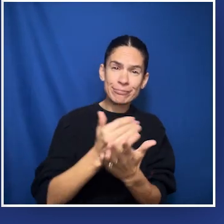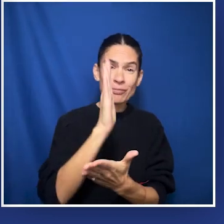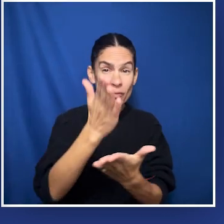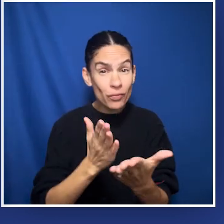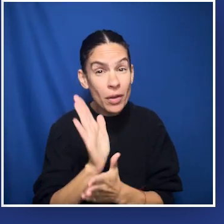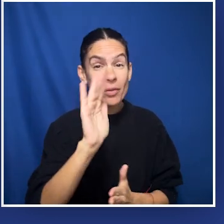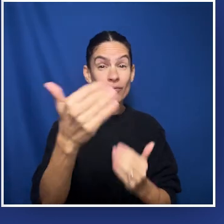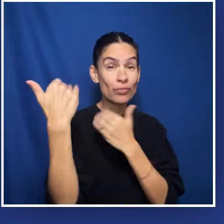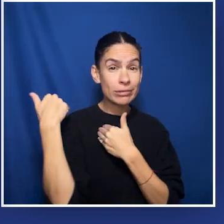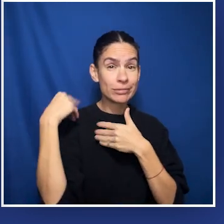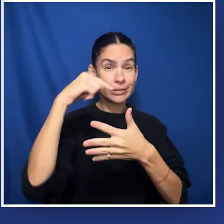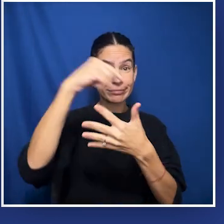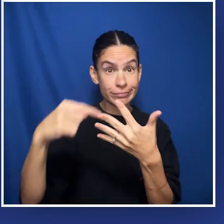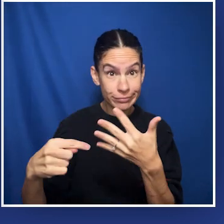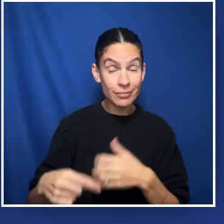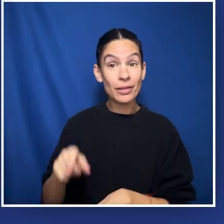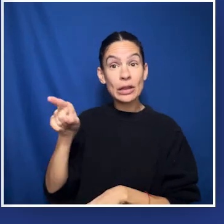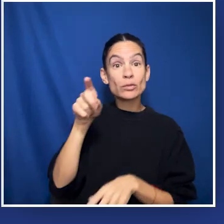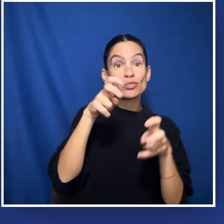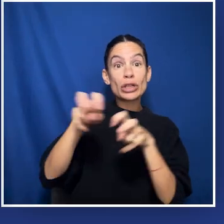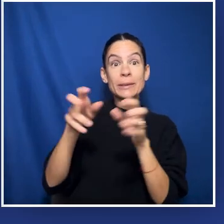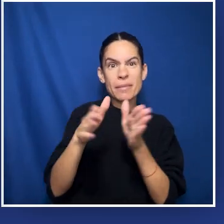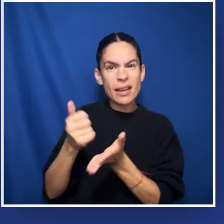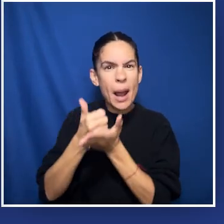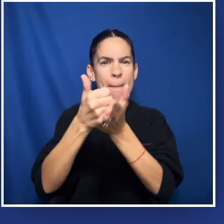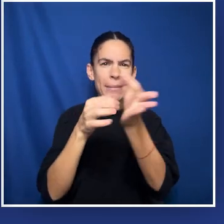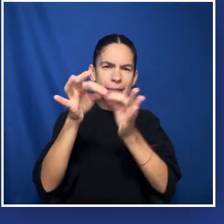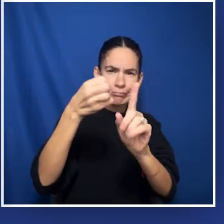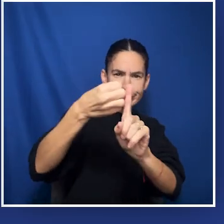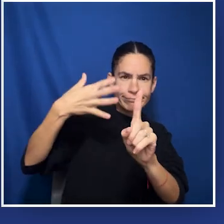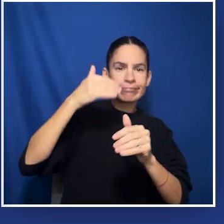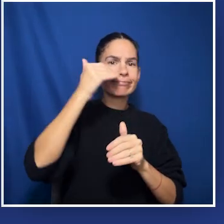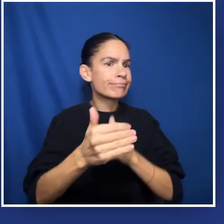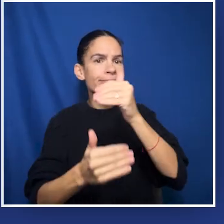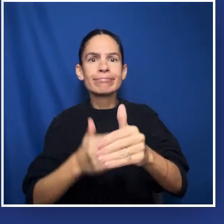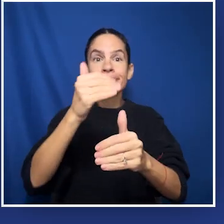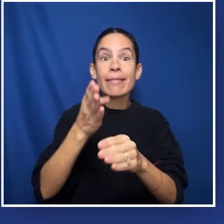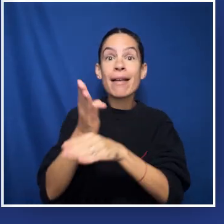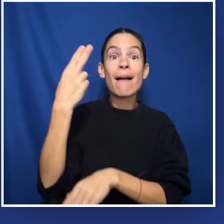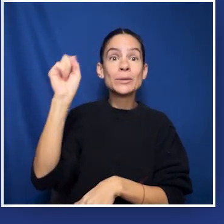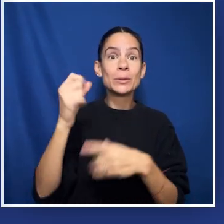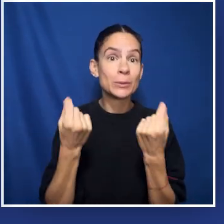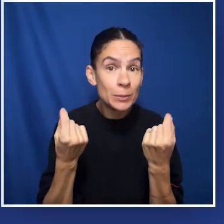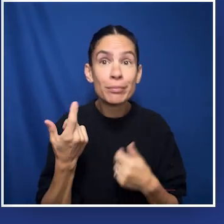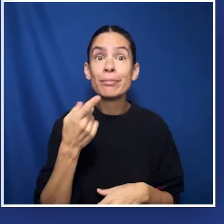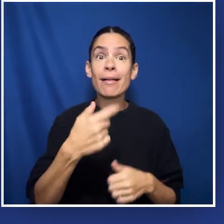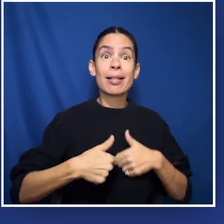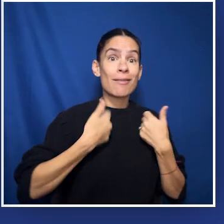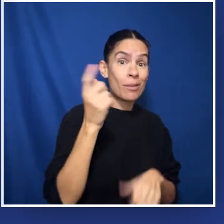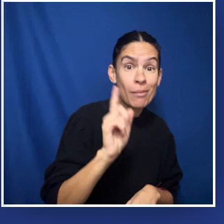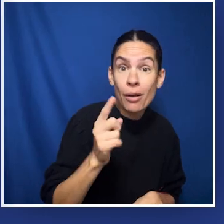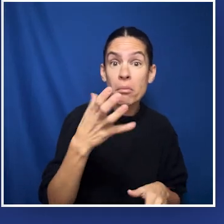and responsibilities. A transition plan can help with this by laying out next steps after high school, like where you will live or